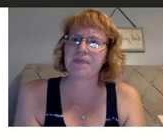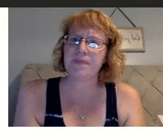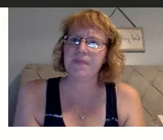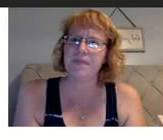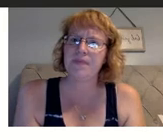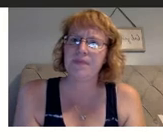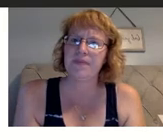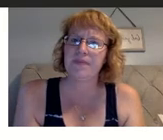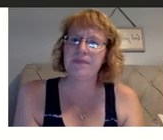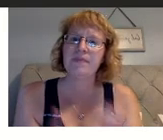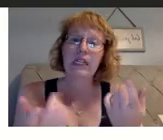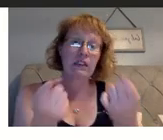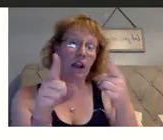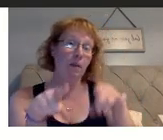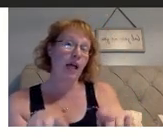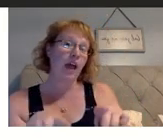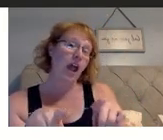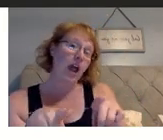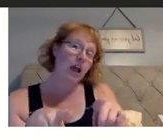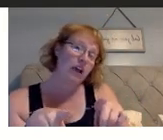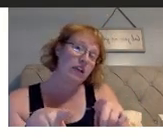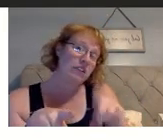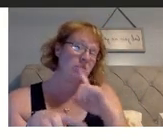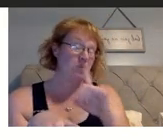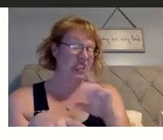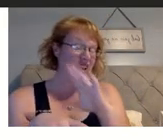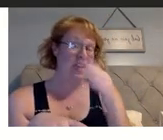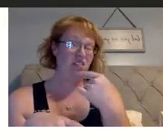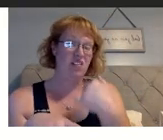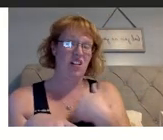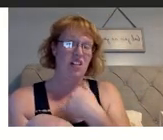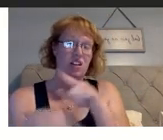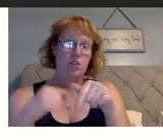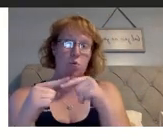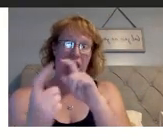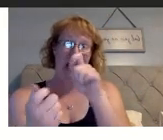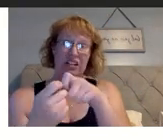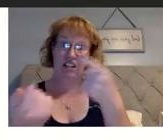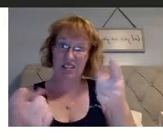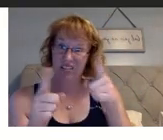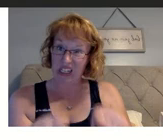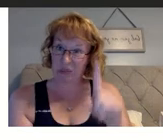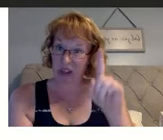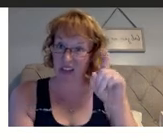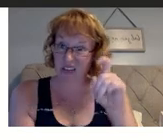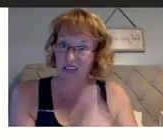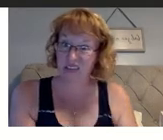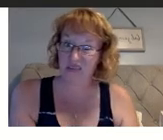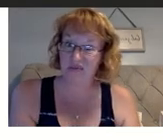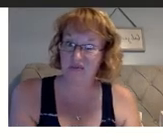Does it take place? Did it really ever tell us when exactly it takes place?